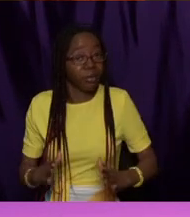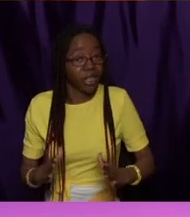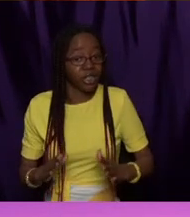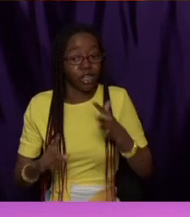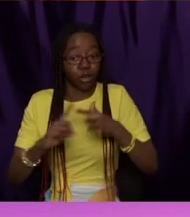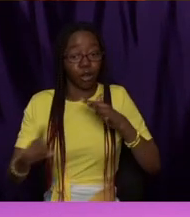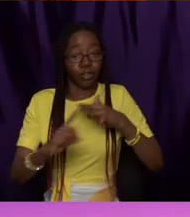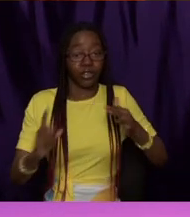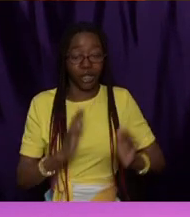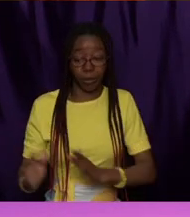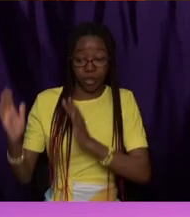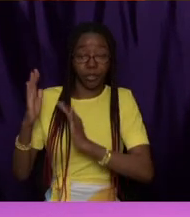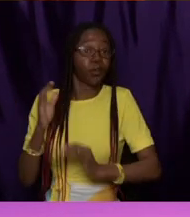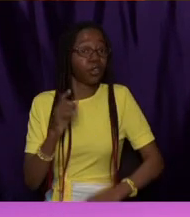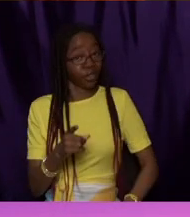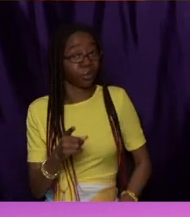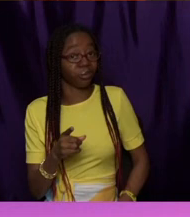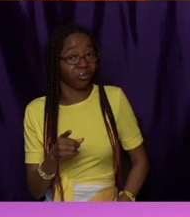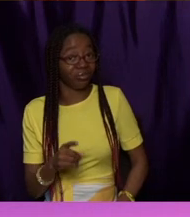flee before you.